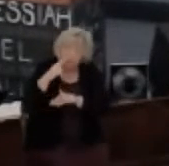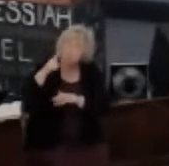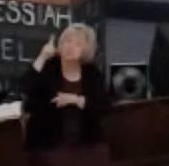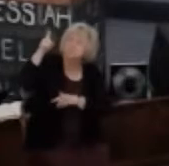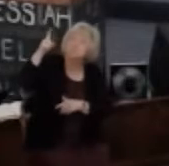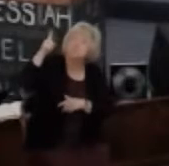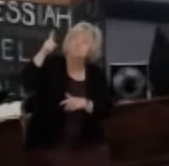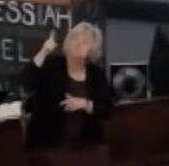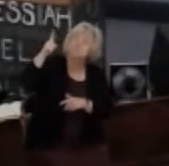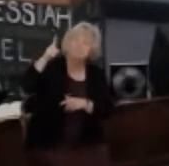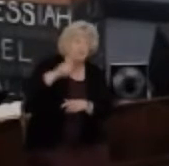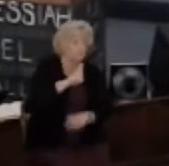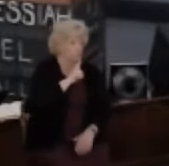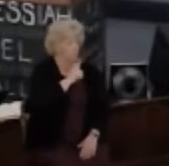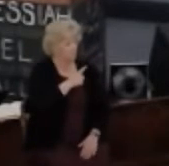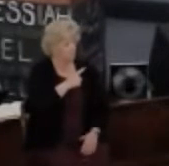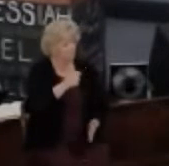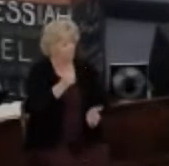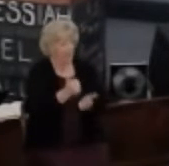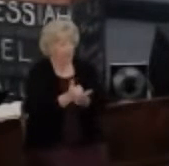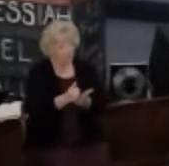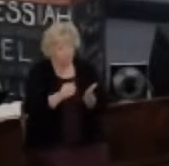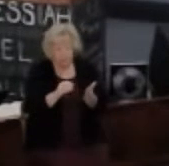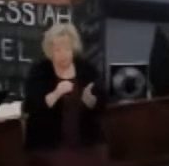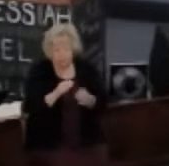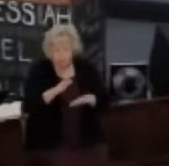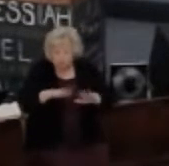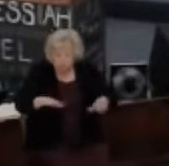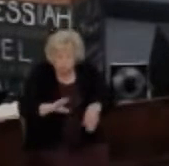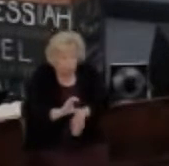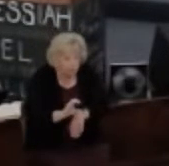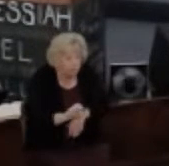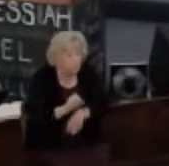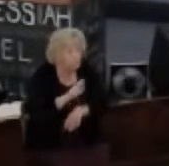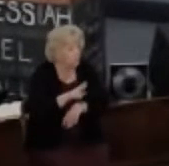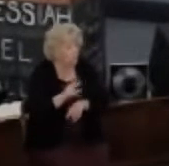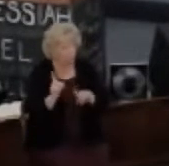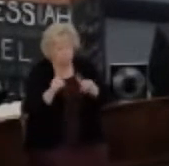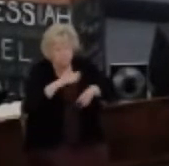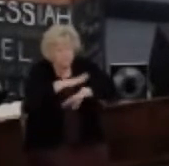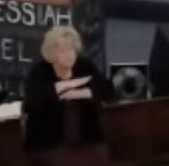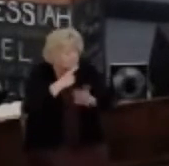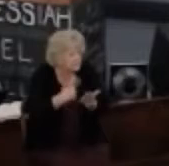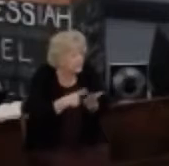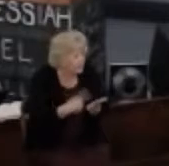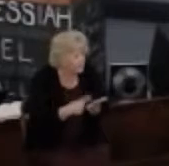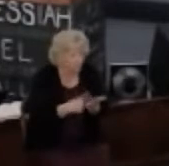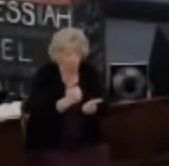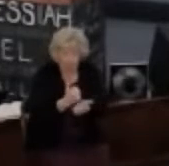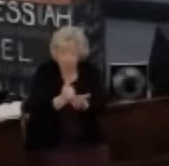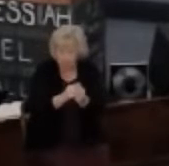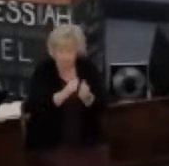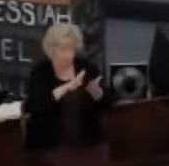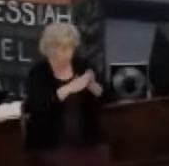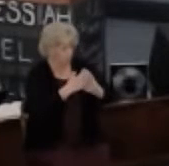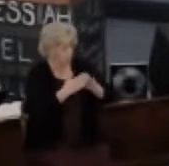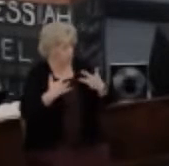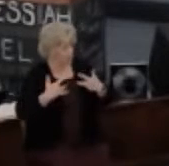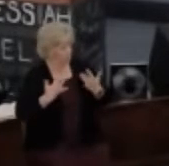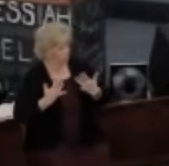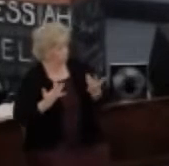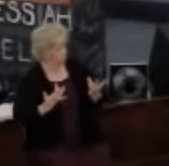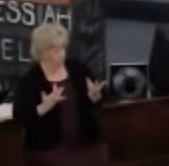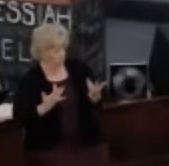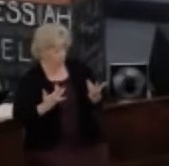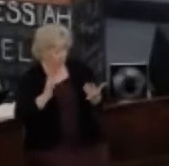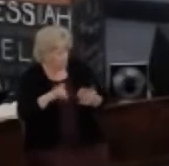Jesus. Let's actually help in children's church or attend a table talk or help with a community event.